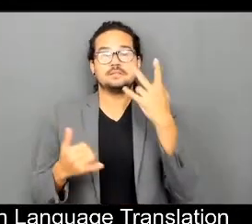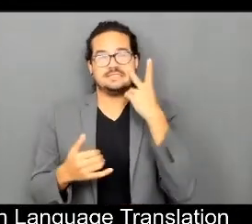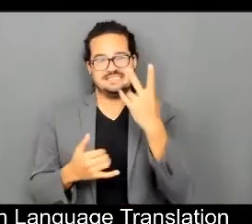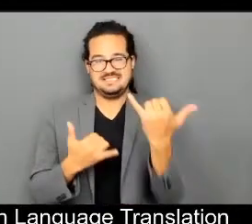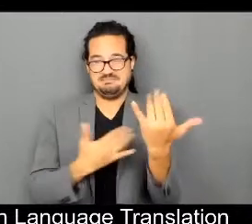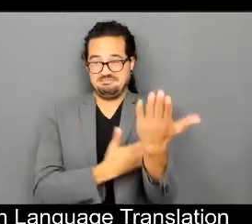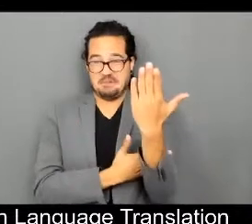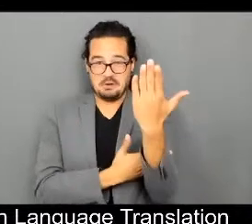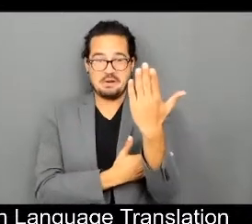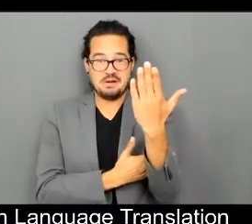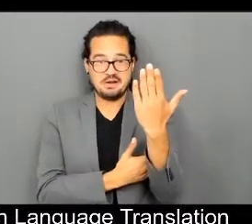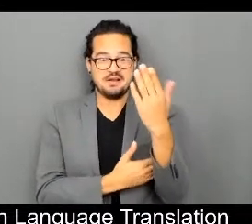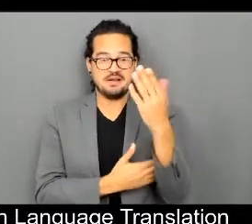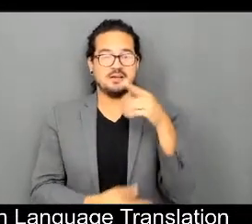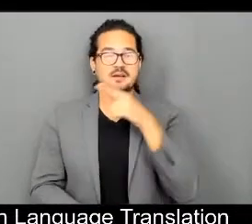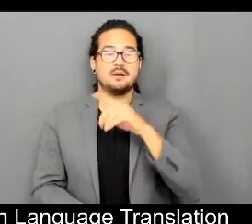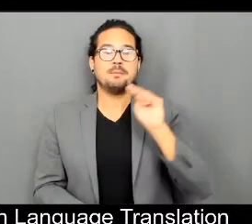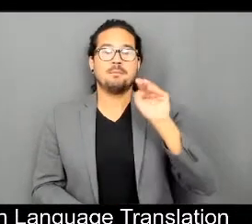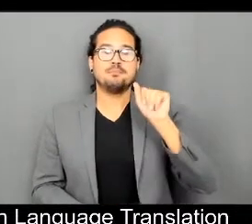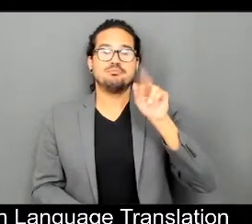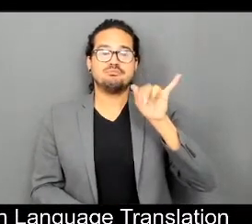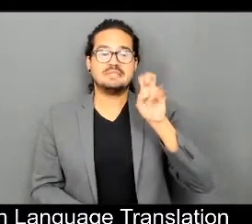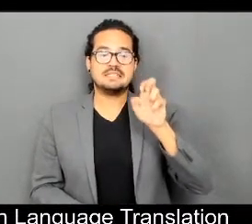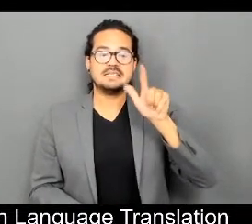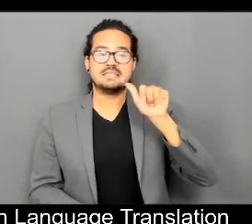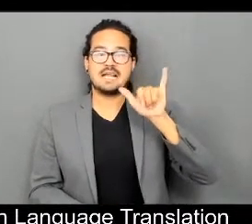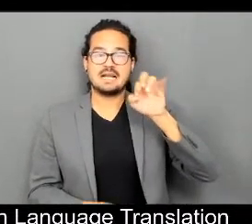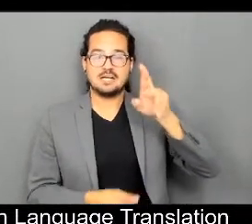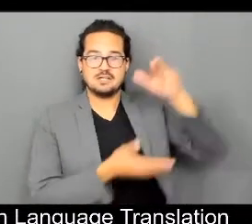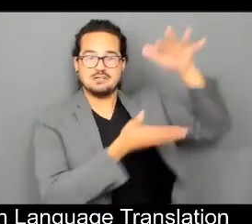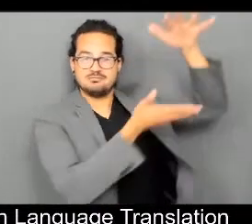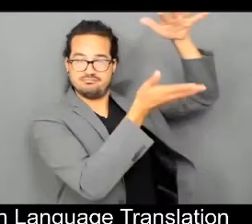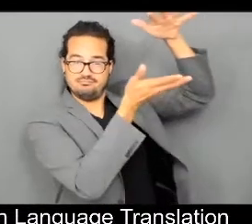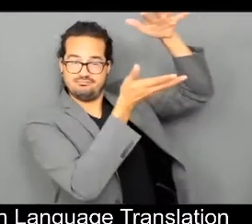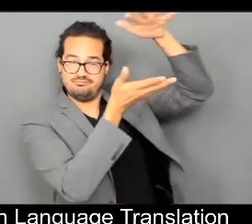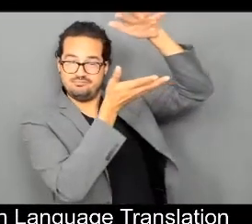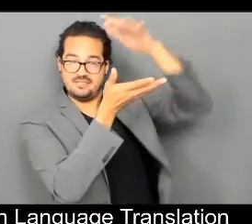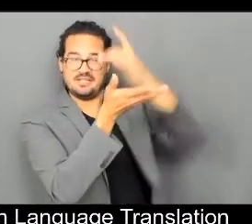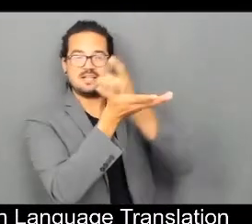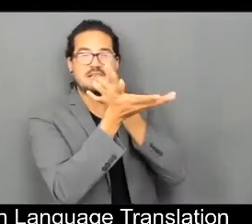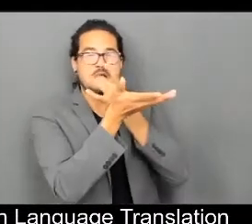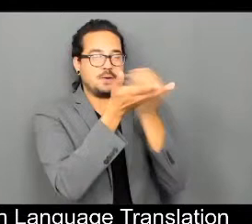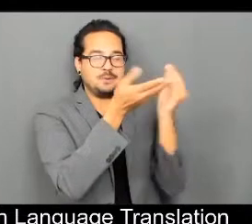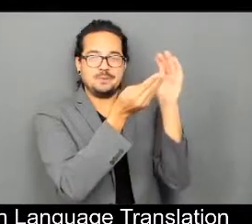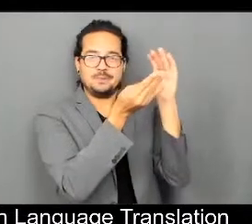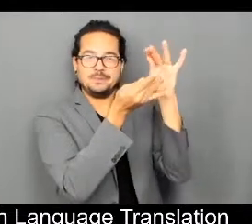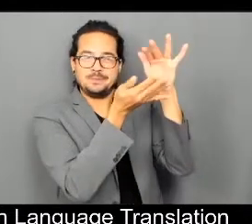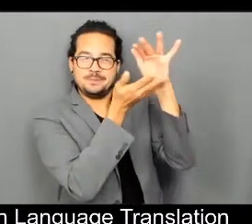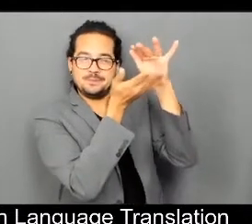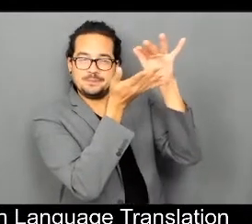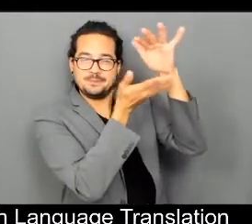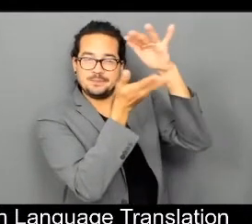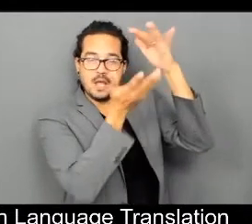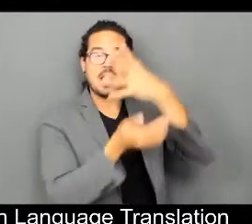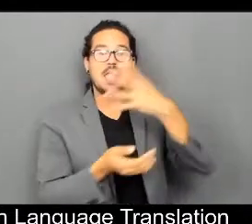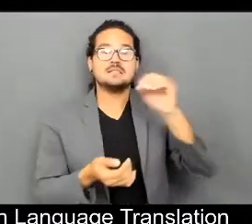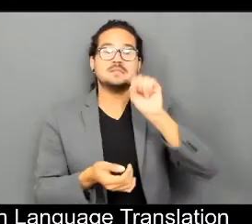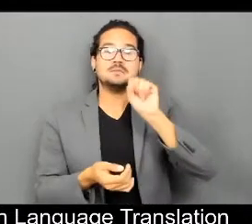there, and some smoke actually wanting to come up through there in some small little columns. Those are all well within the line at this